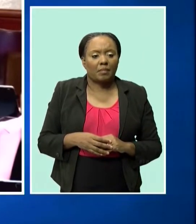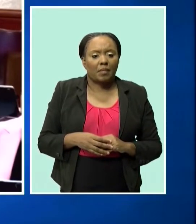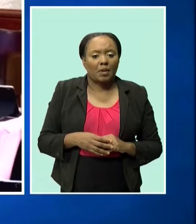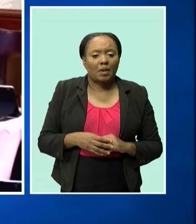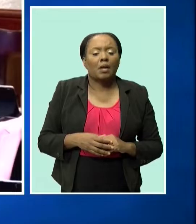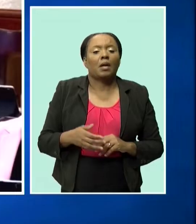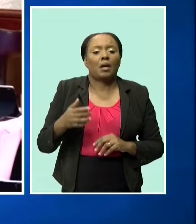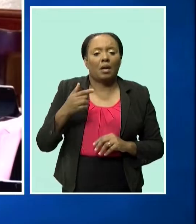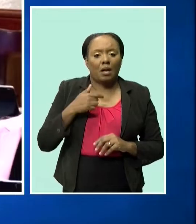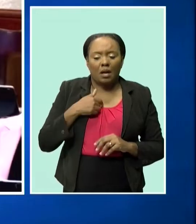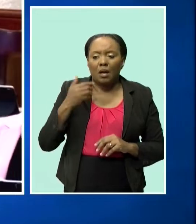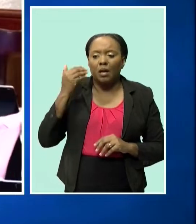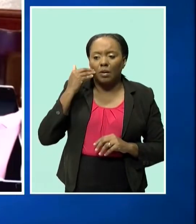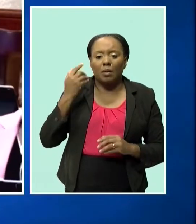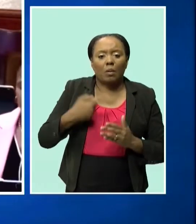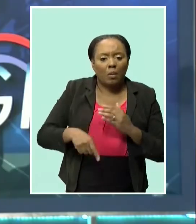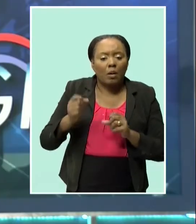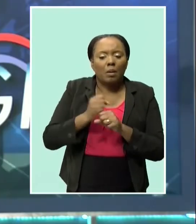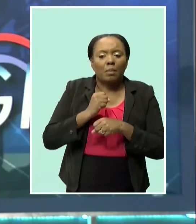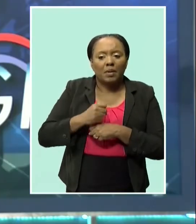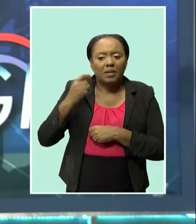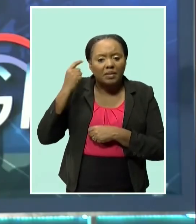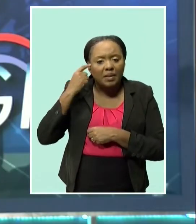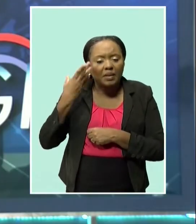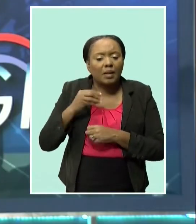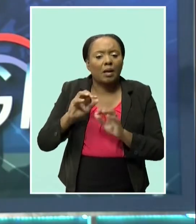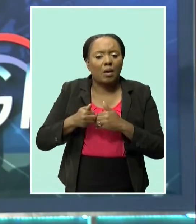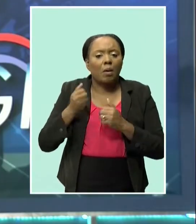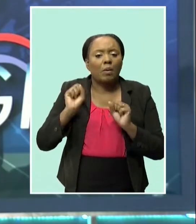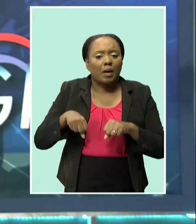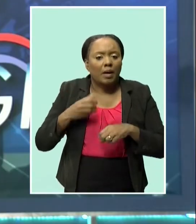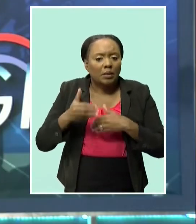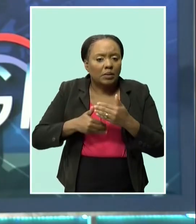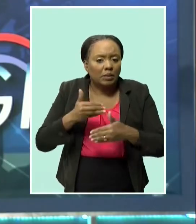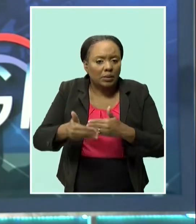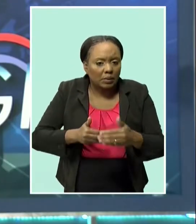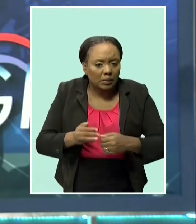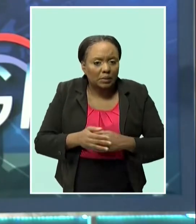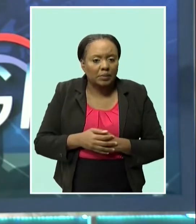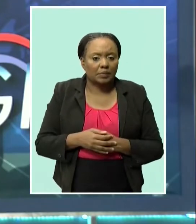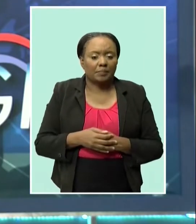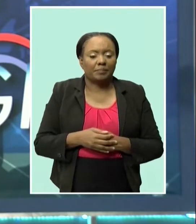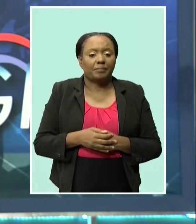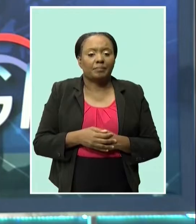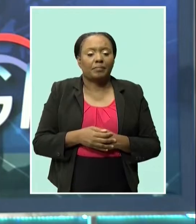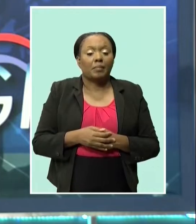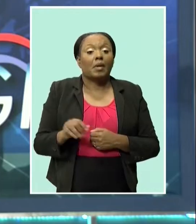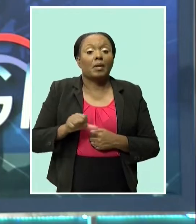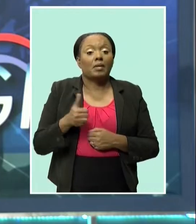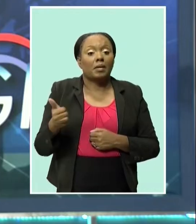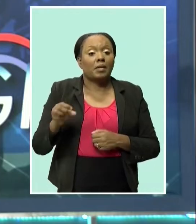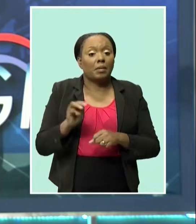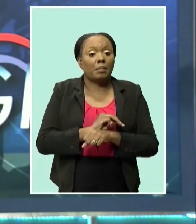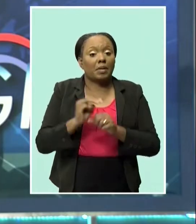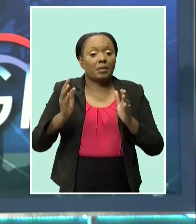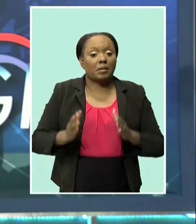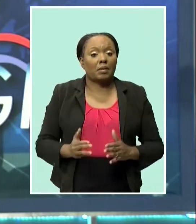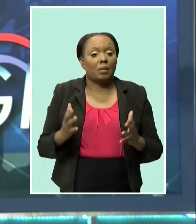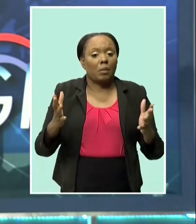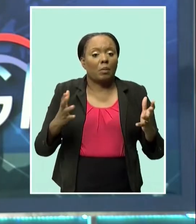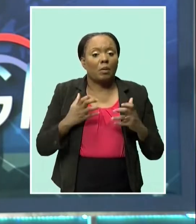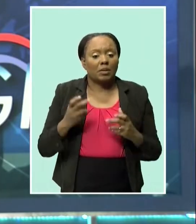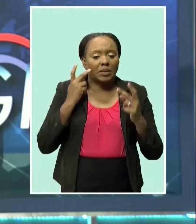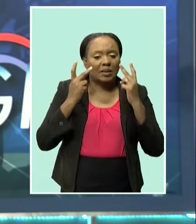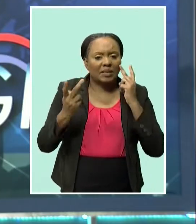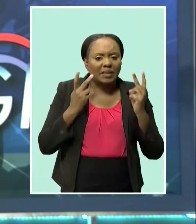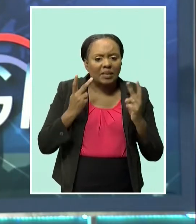and what makes practical sense. In more news from Parliament, a government minister wants sensible steps taken to intervene